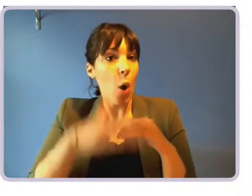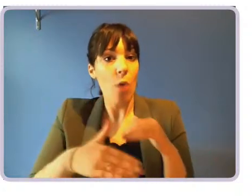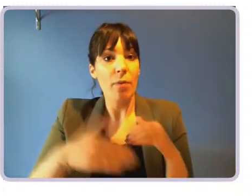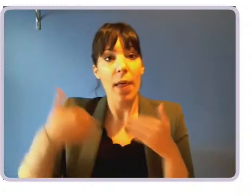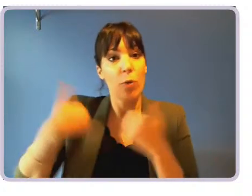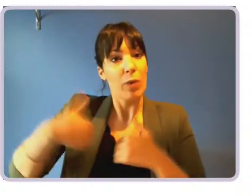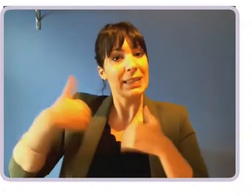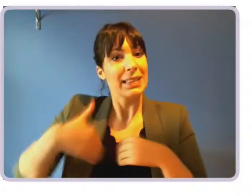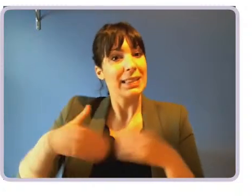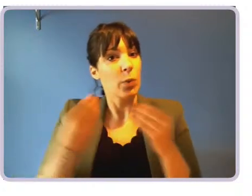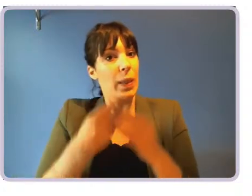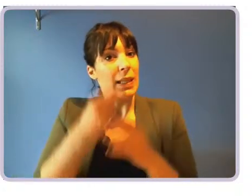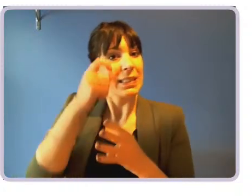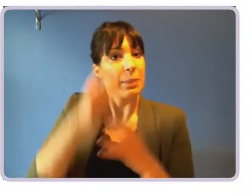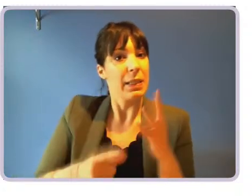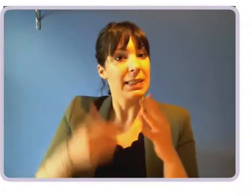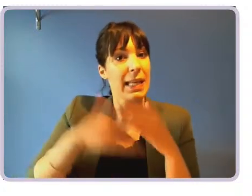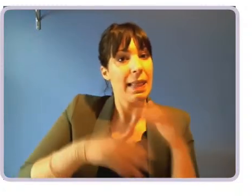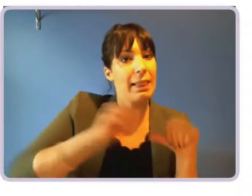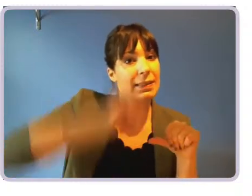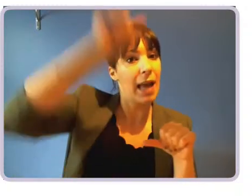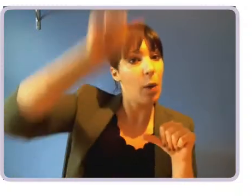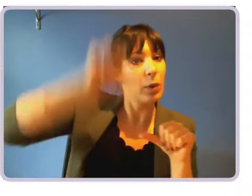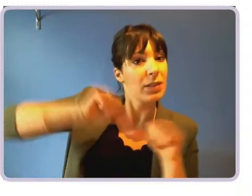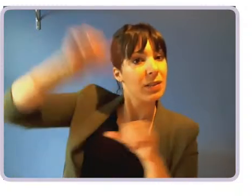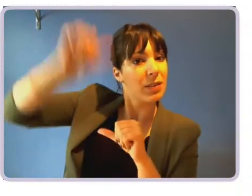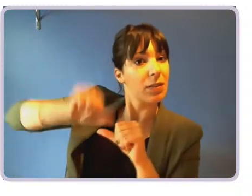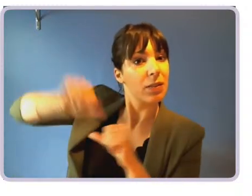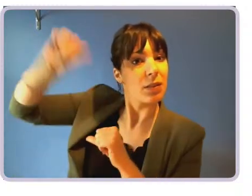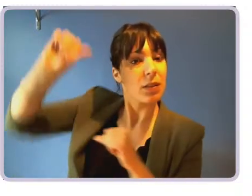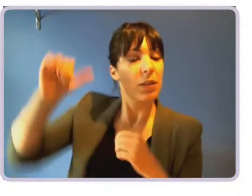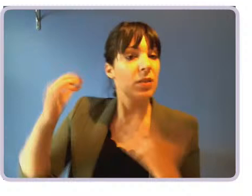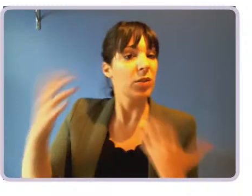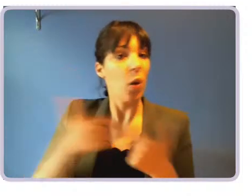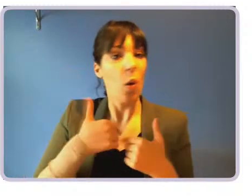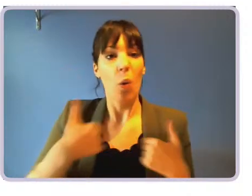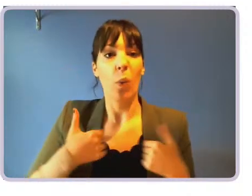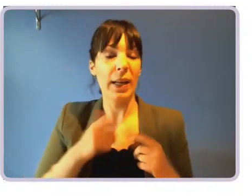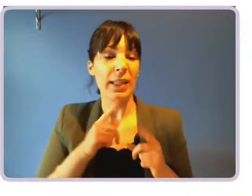if we don't know who they are? So we were suggesting a very